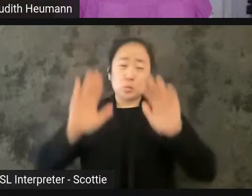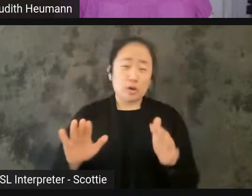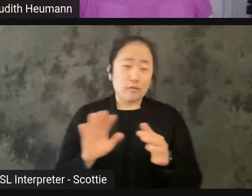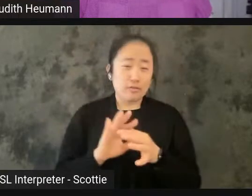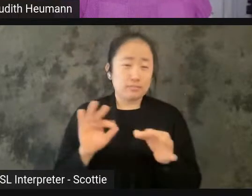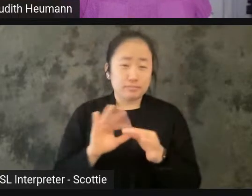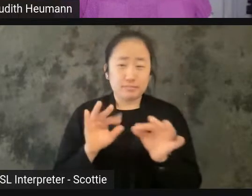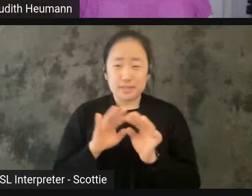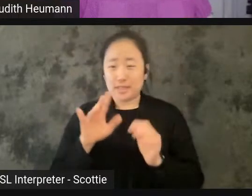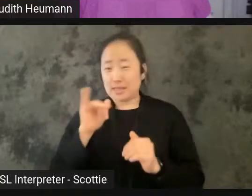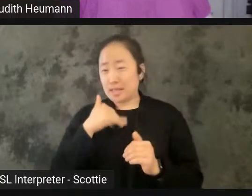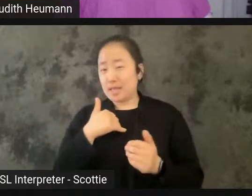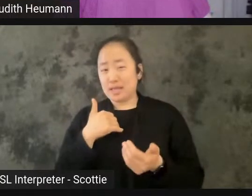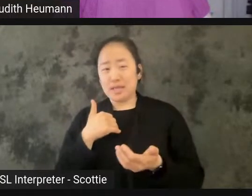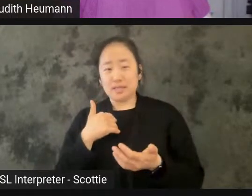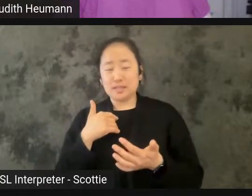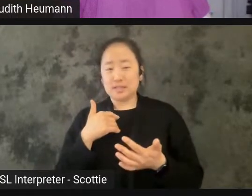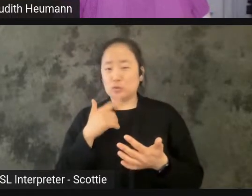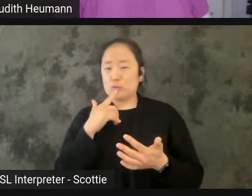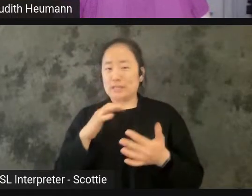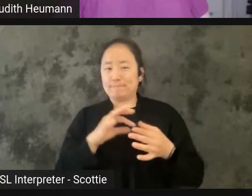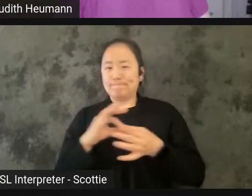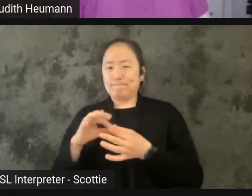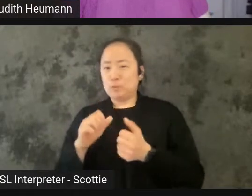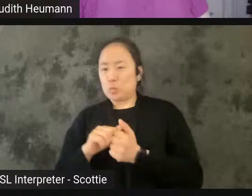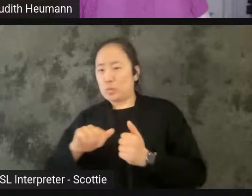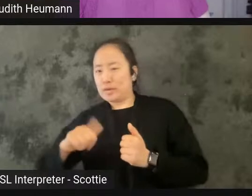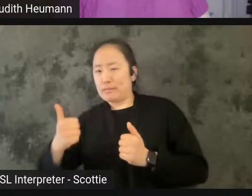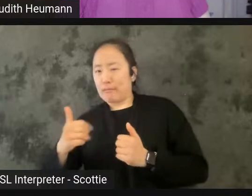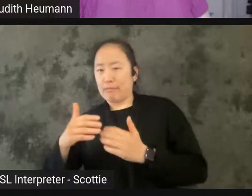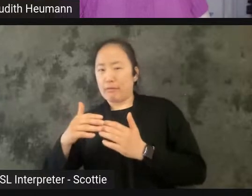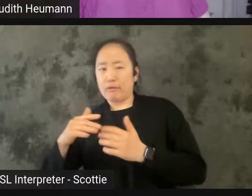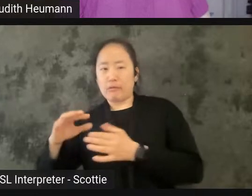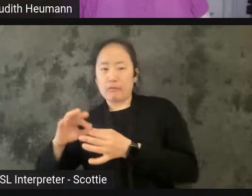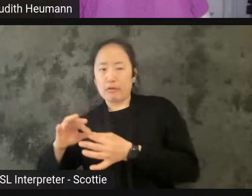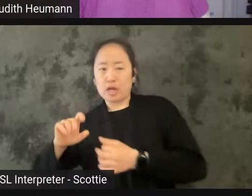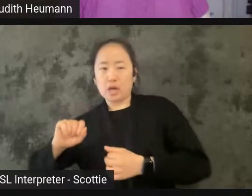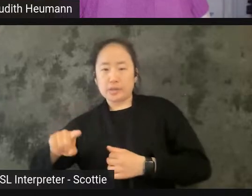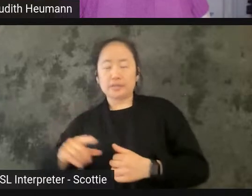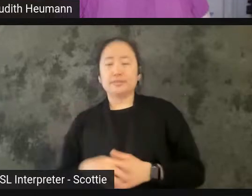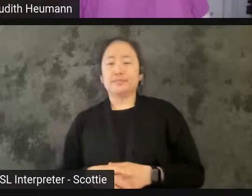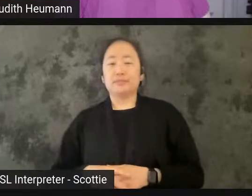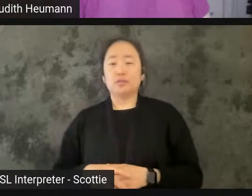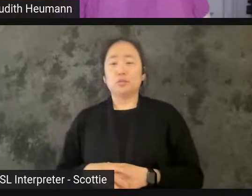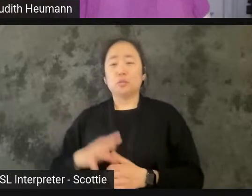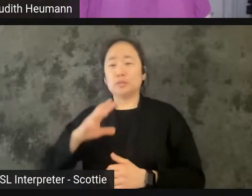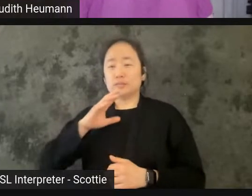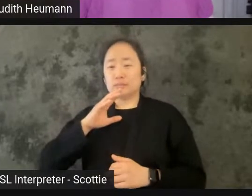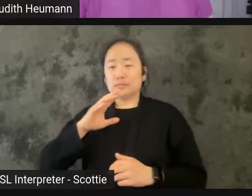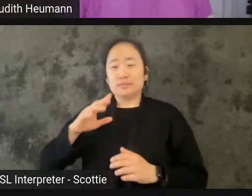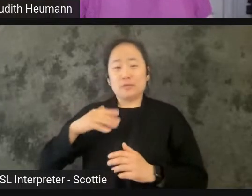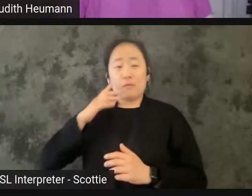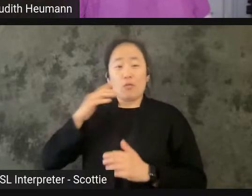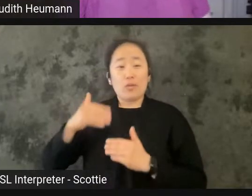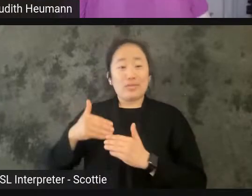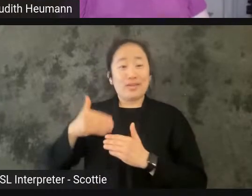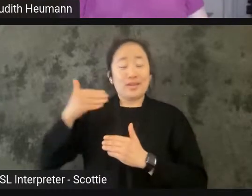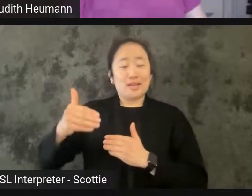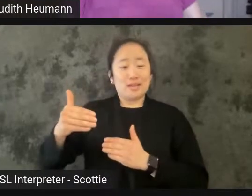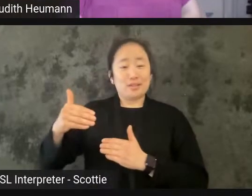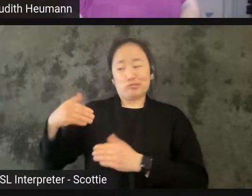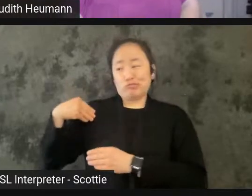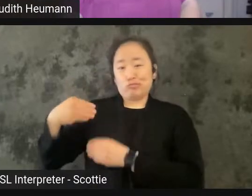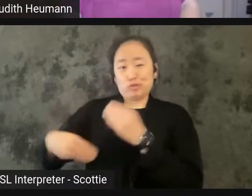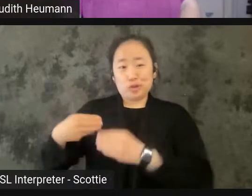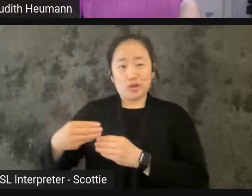have submitted, and they're really about the next generation of activists, and we're delighted that they are with